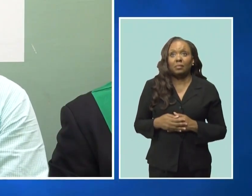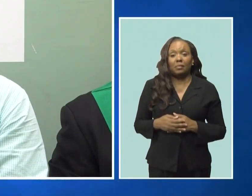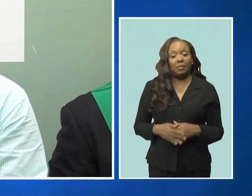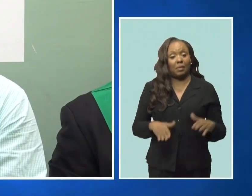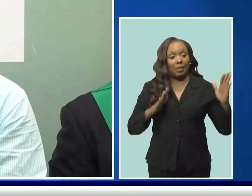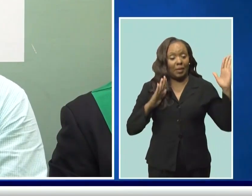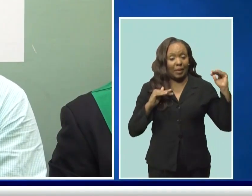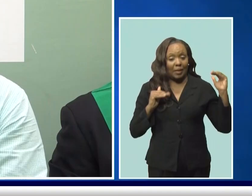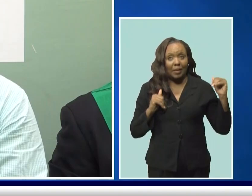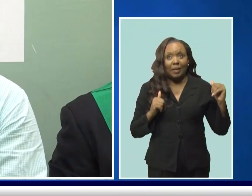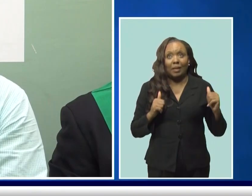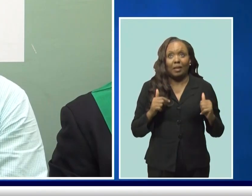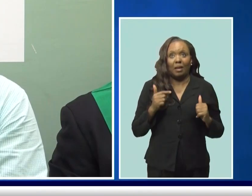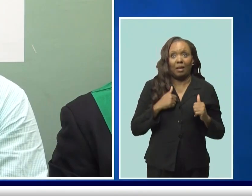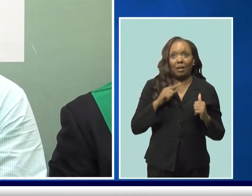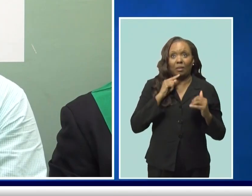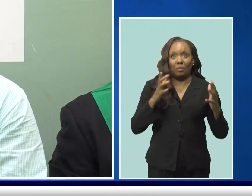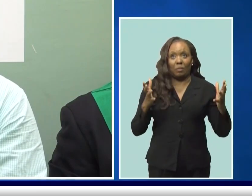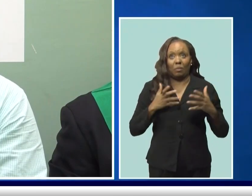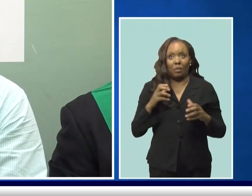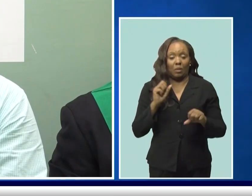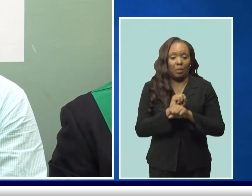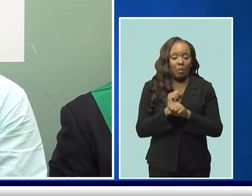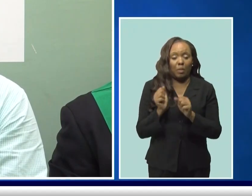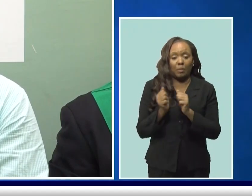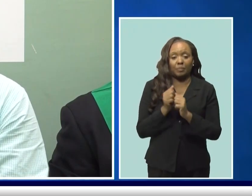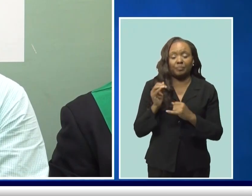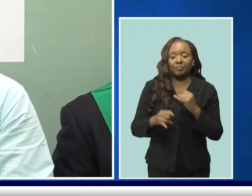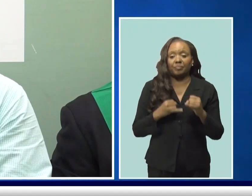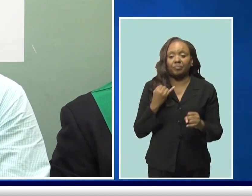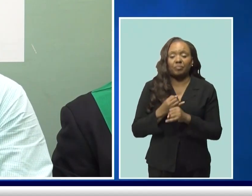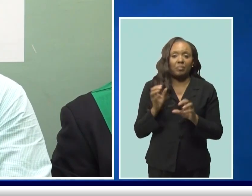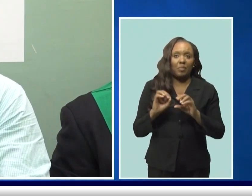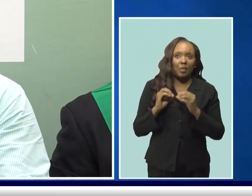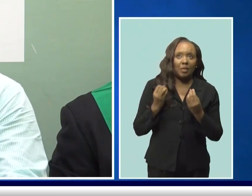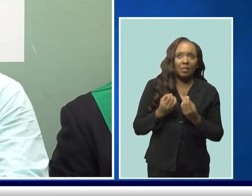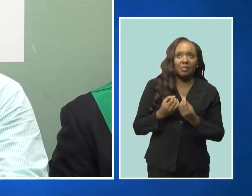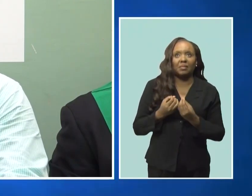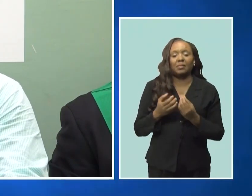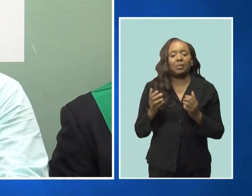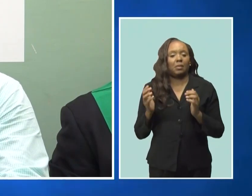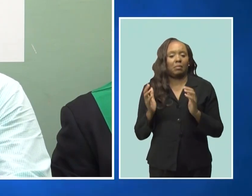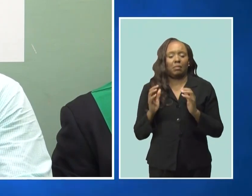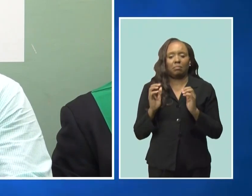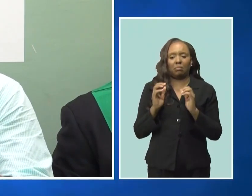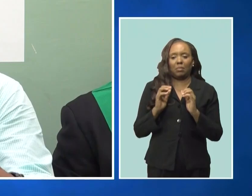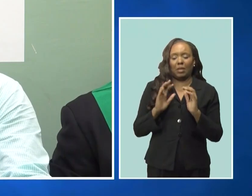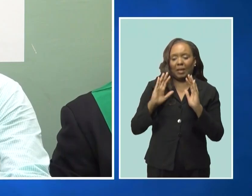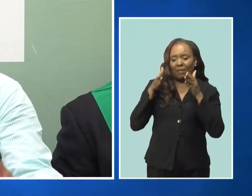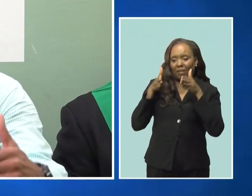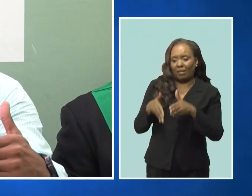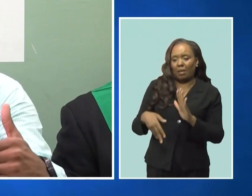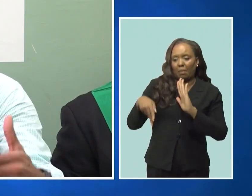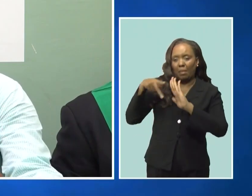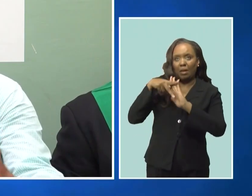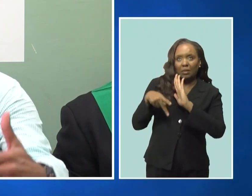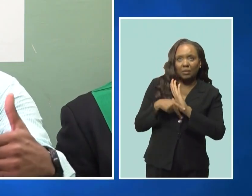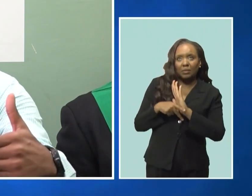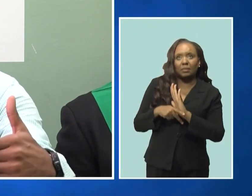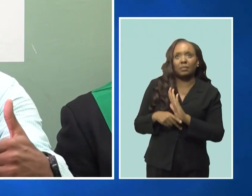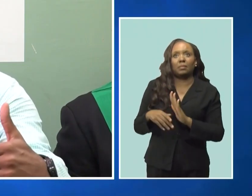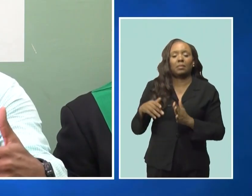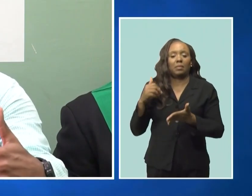ideally, I would love to work in an international organization. Again, where policy is the main focus, that I can help